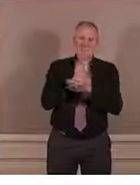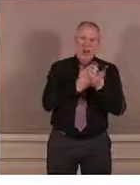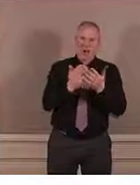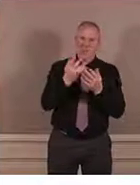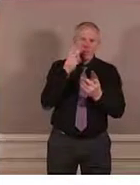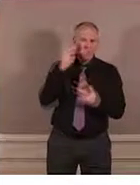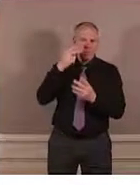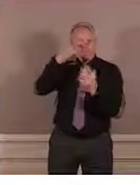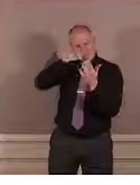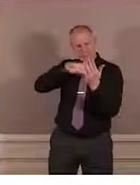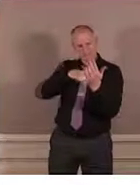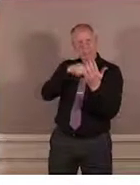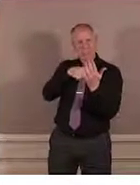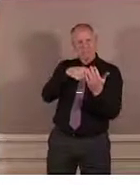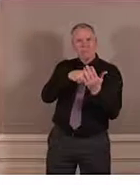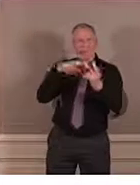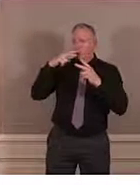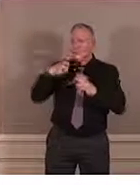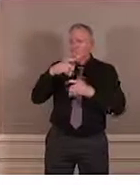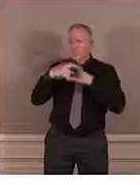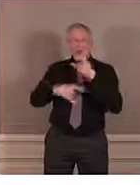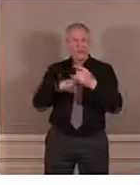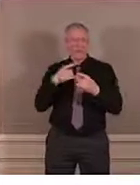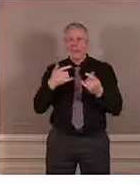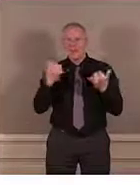this review or any research of this